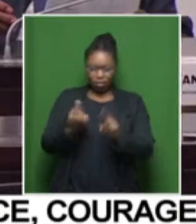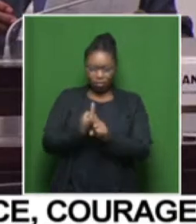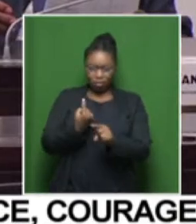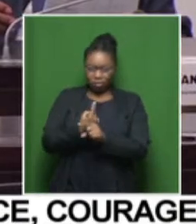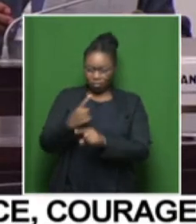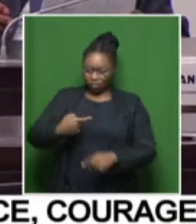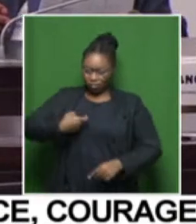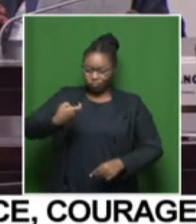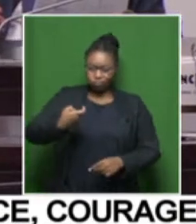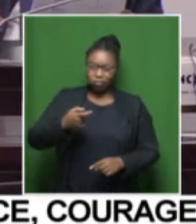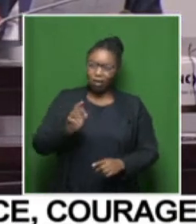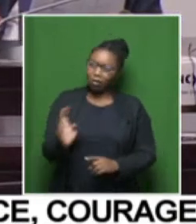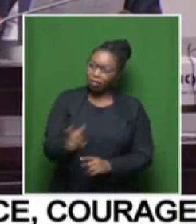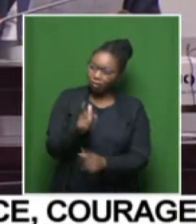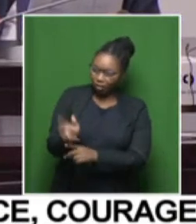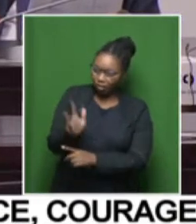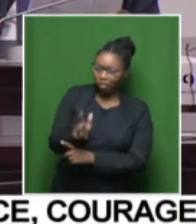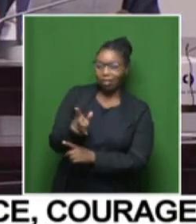bring me to life.